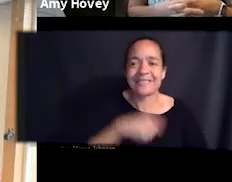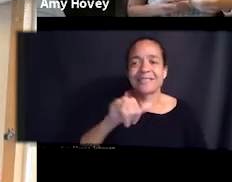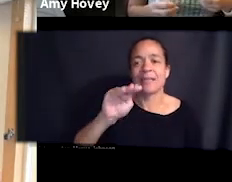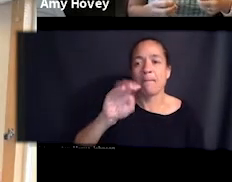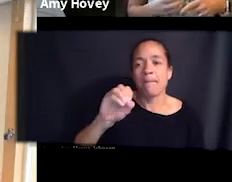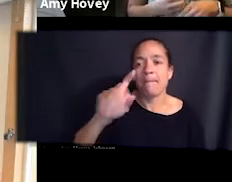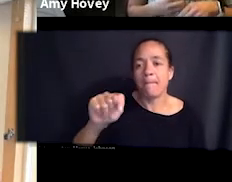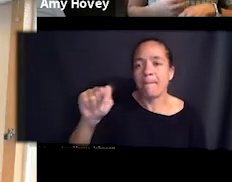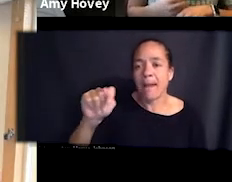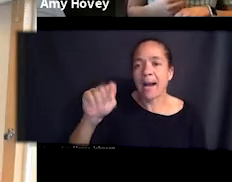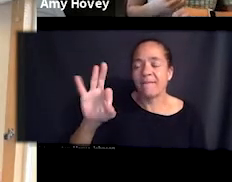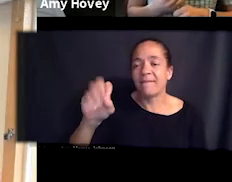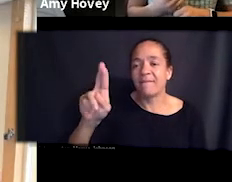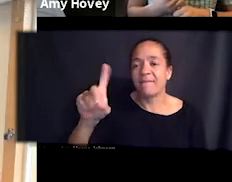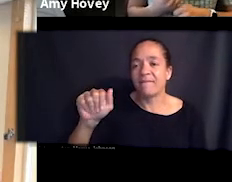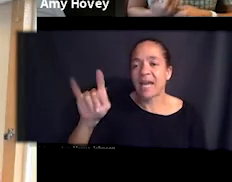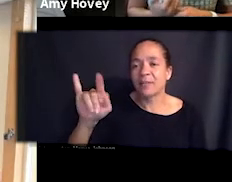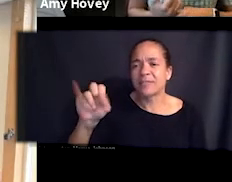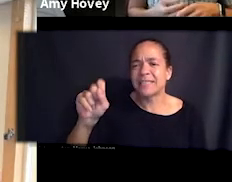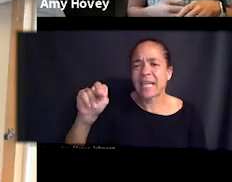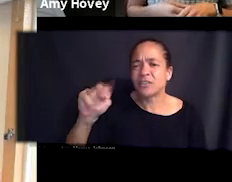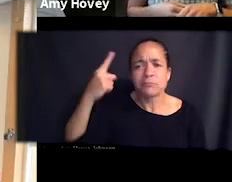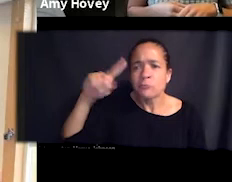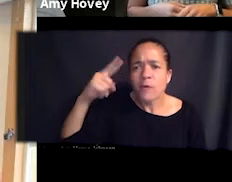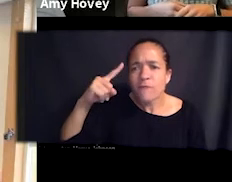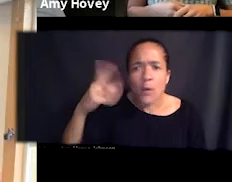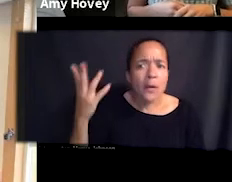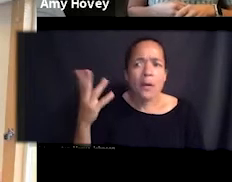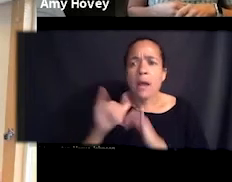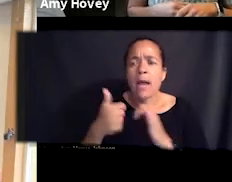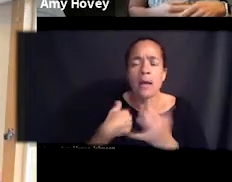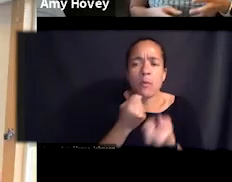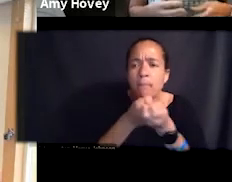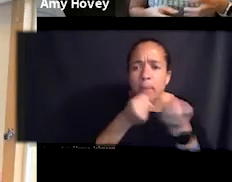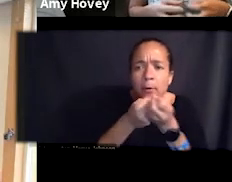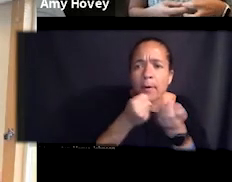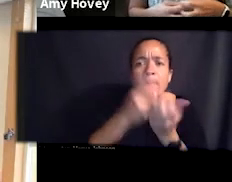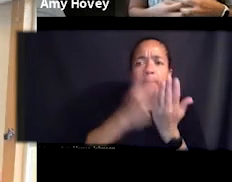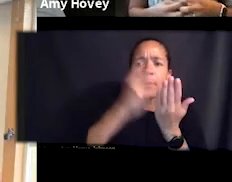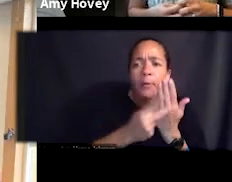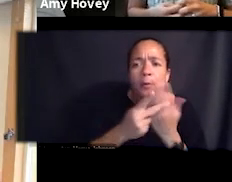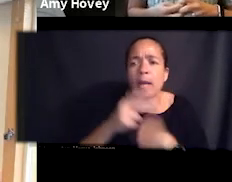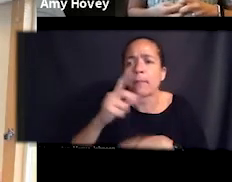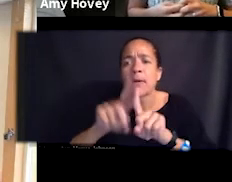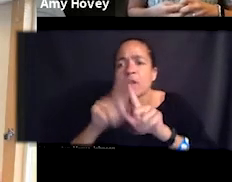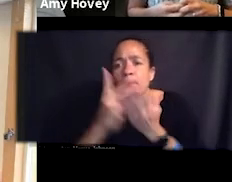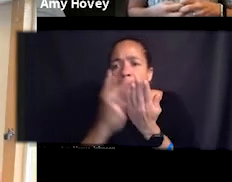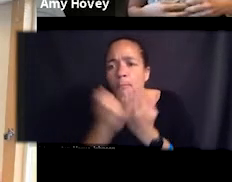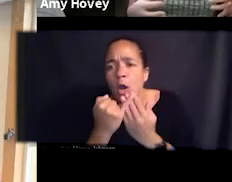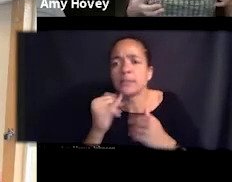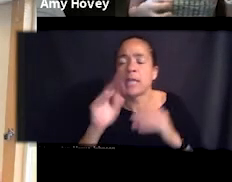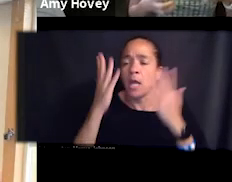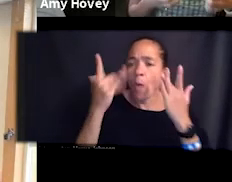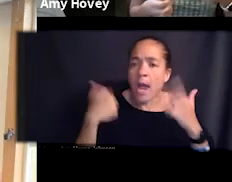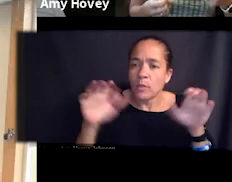Foundation is all about, how we fund programs and projects, why we do what we do, and